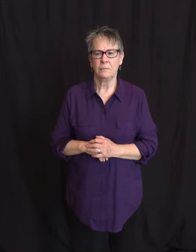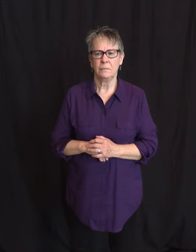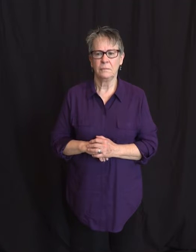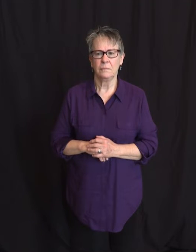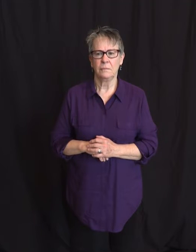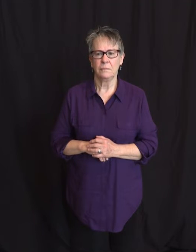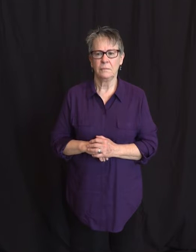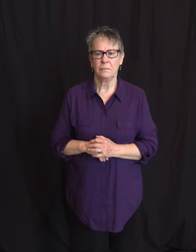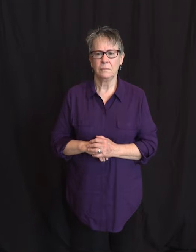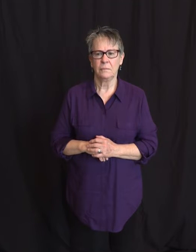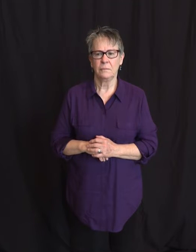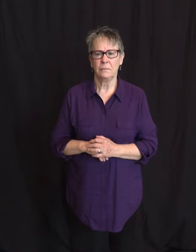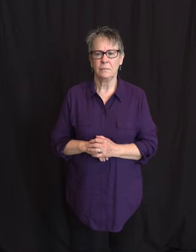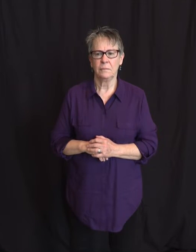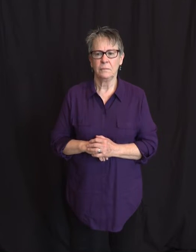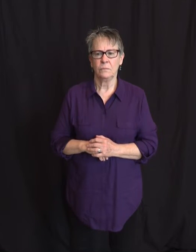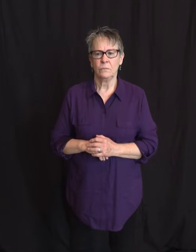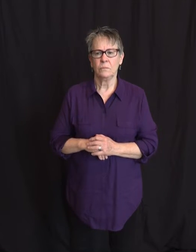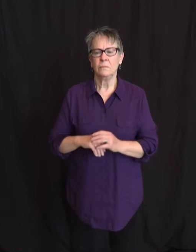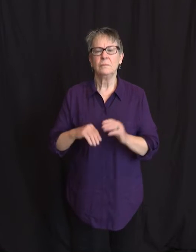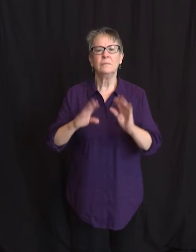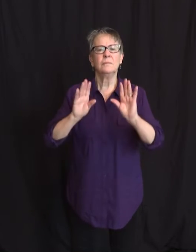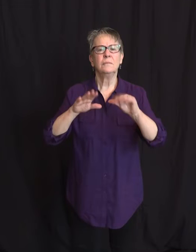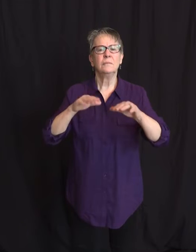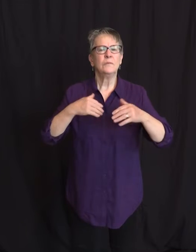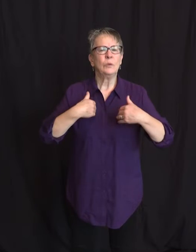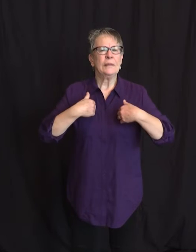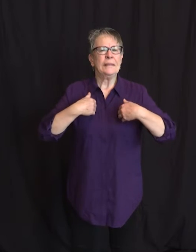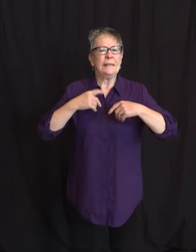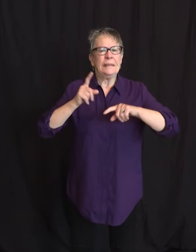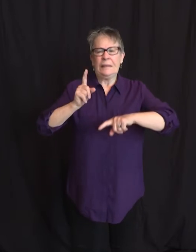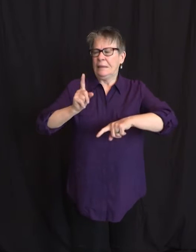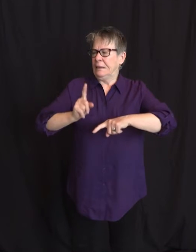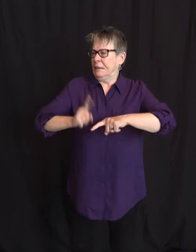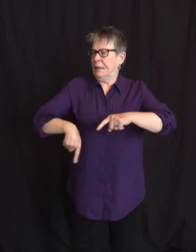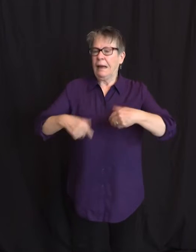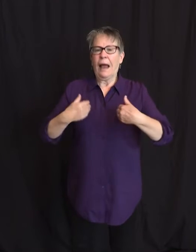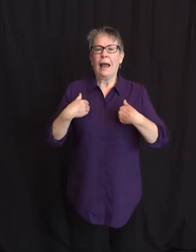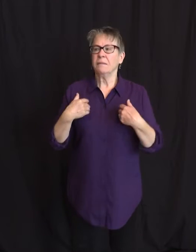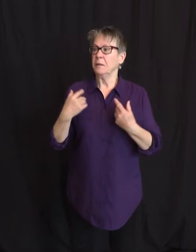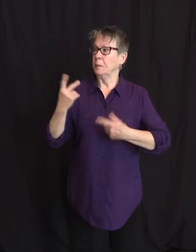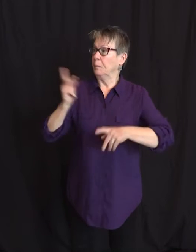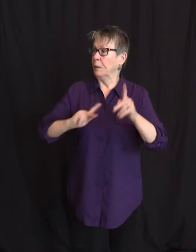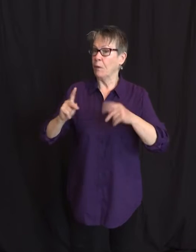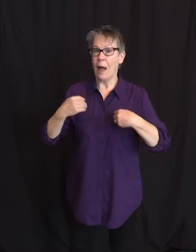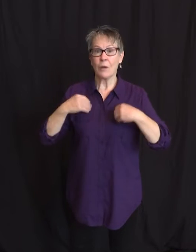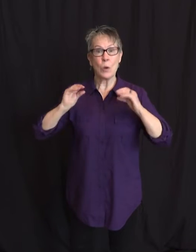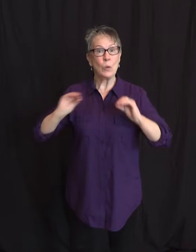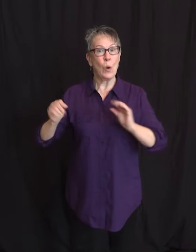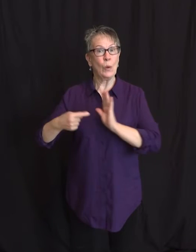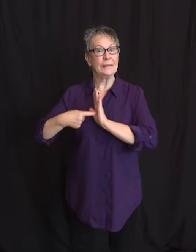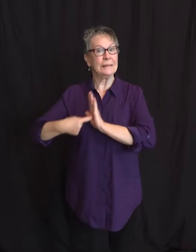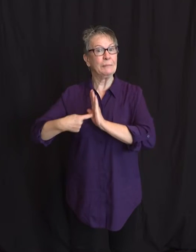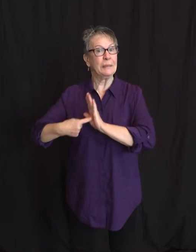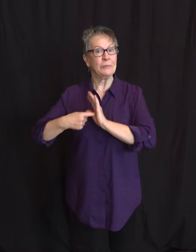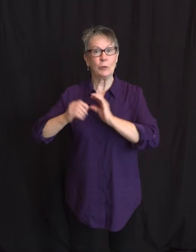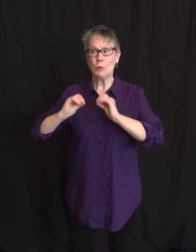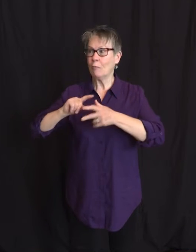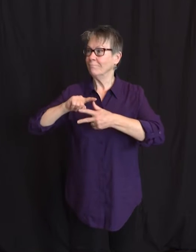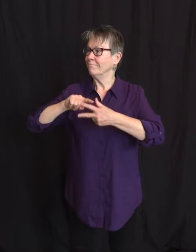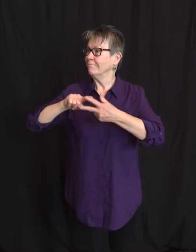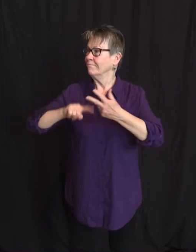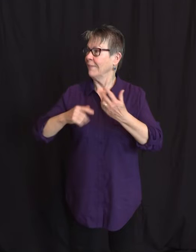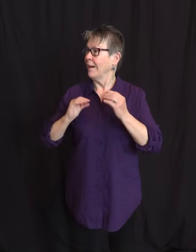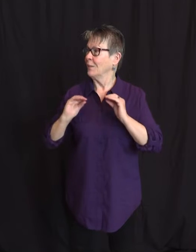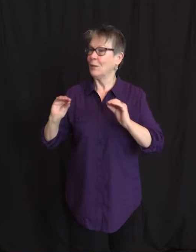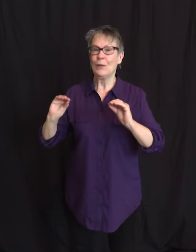state? Thank you. Yes, again, in a perfect world, we'd essentially test everybody to know exactly what was happening, and we